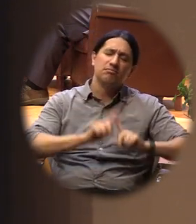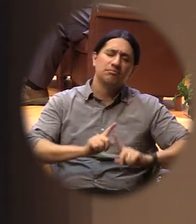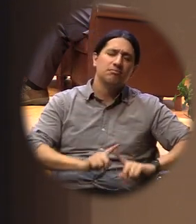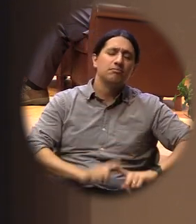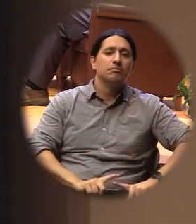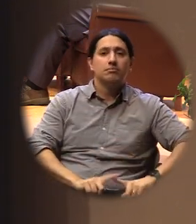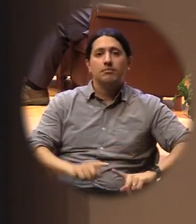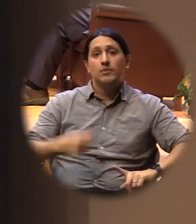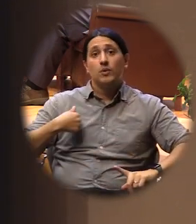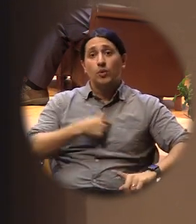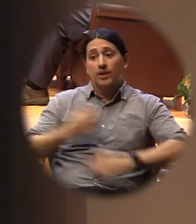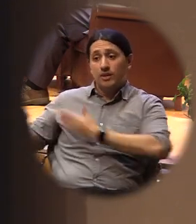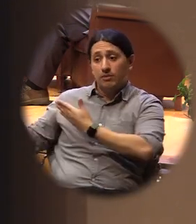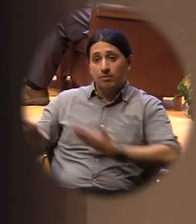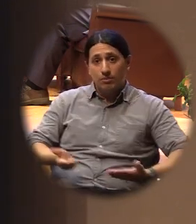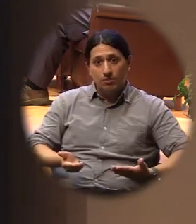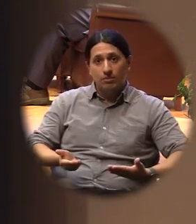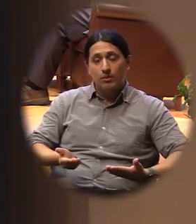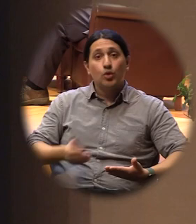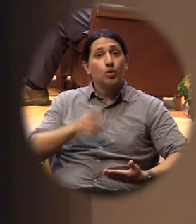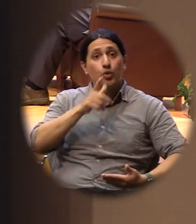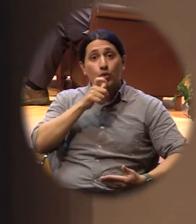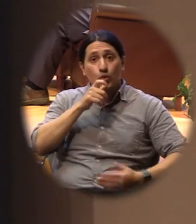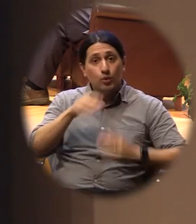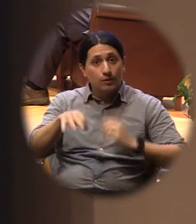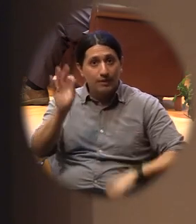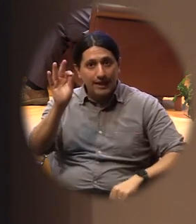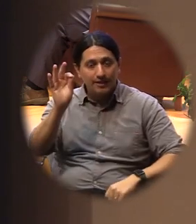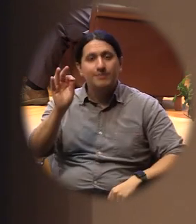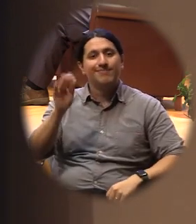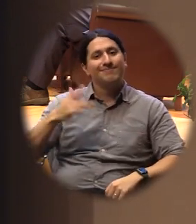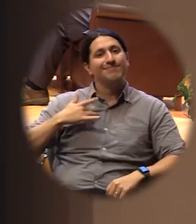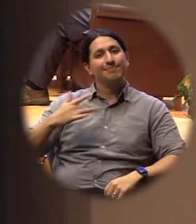by feminist evolutionary biologists